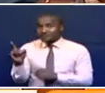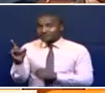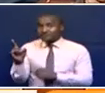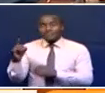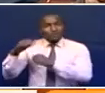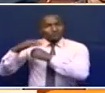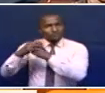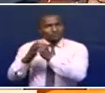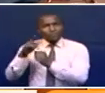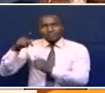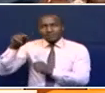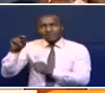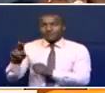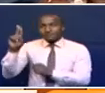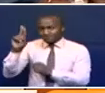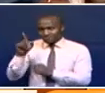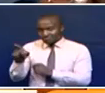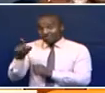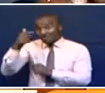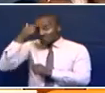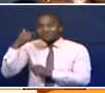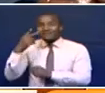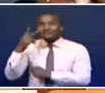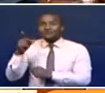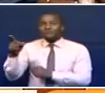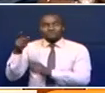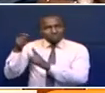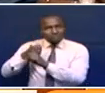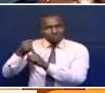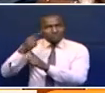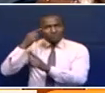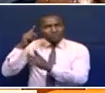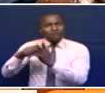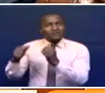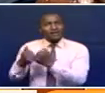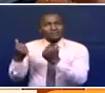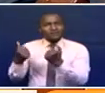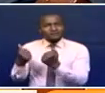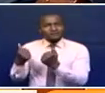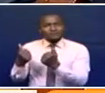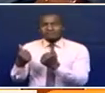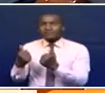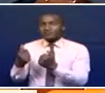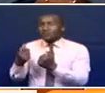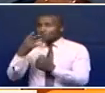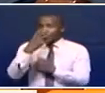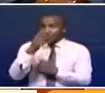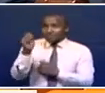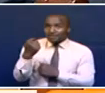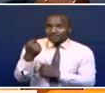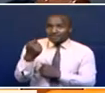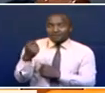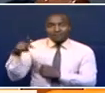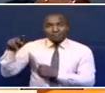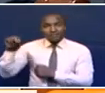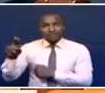form the PNU Alliance, because I saw you struggling to remember what actually happened. Yes. It was ODM Kenya and